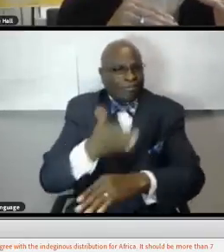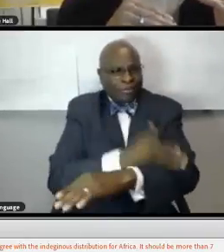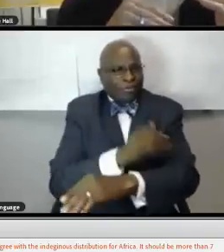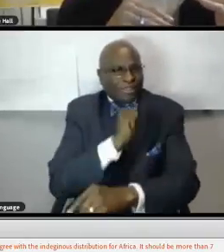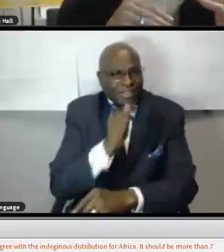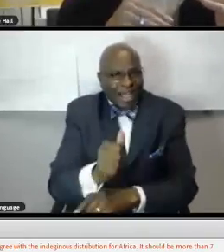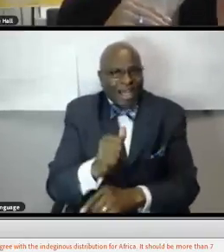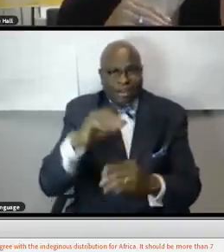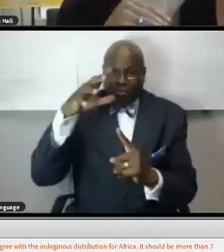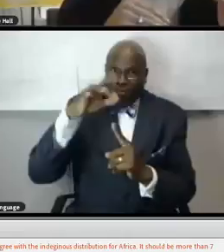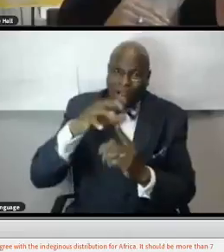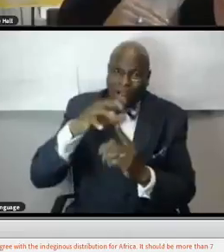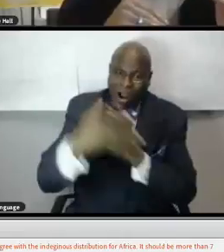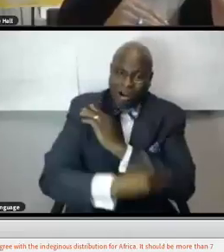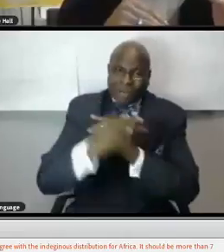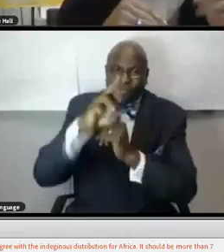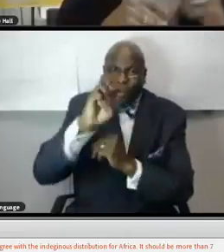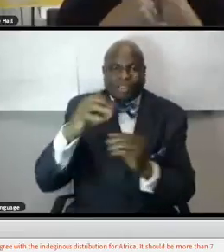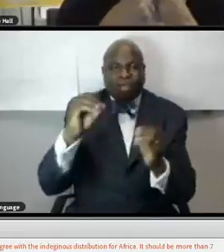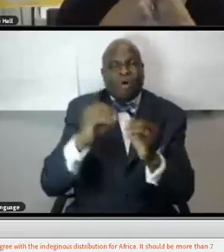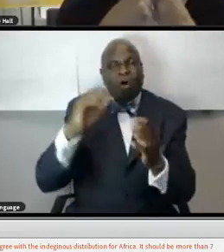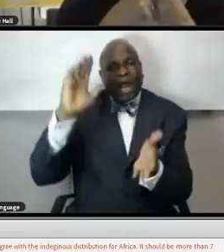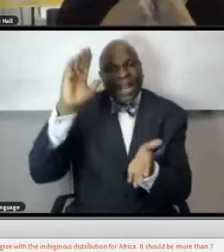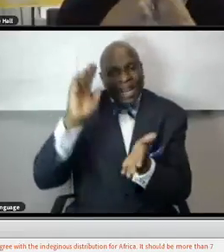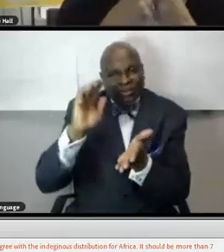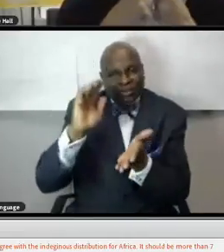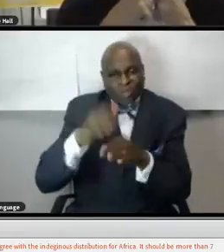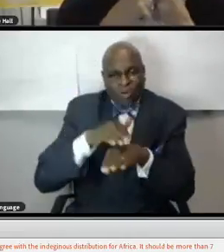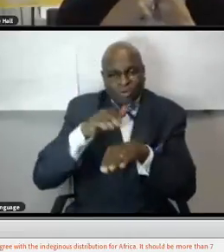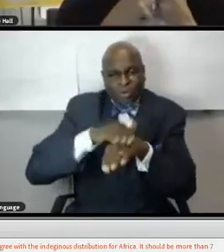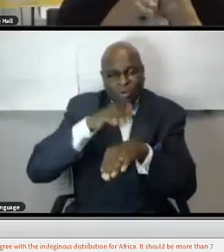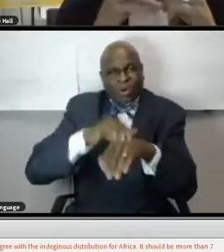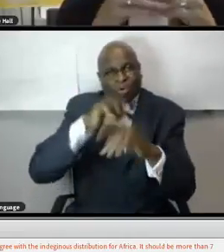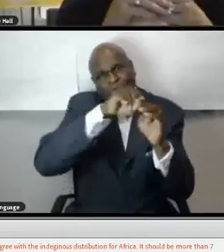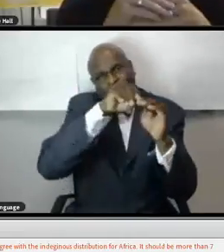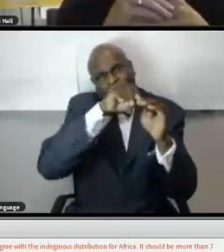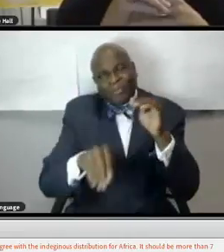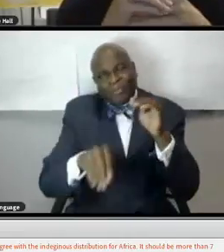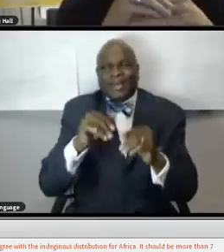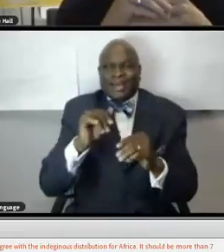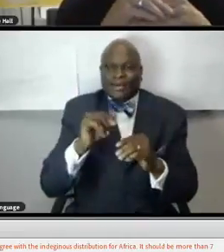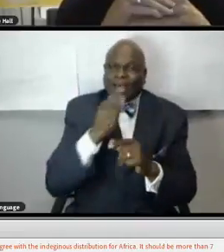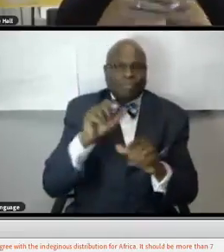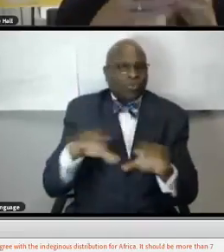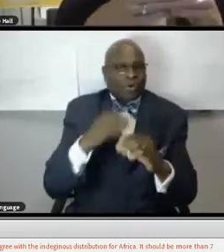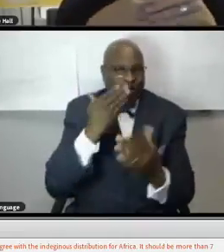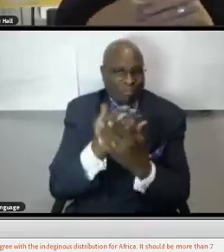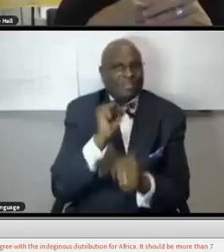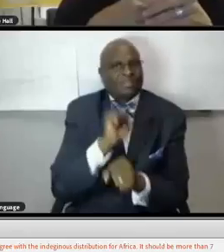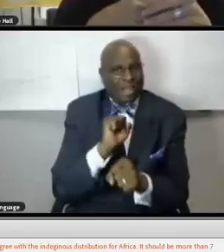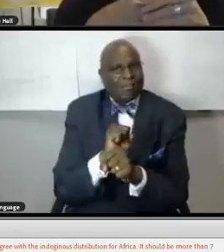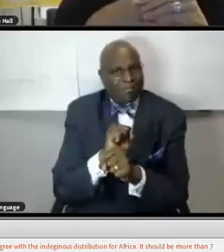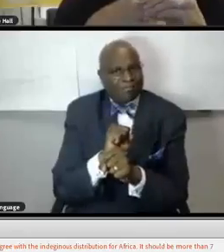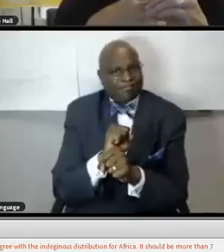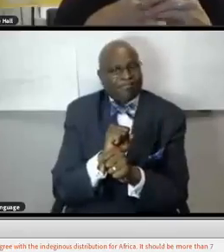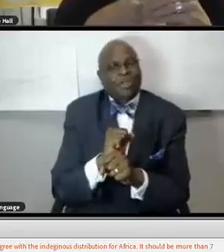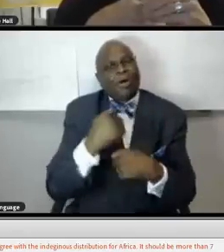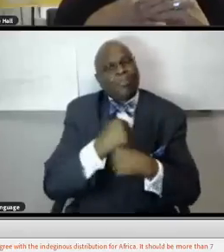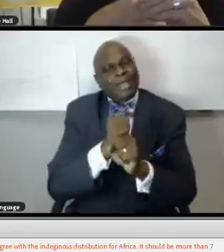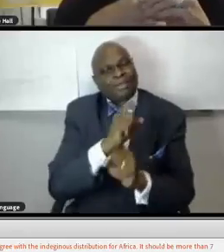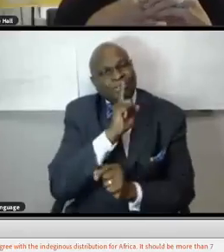among Indigenous peoples are actually falling more slowly than for everybody else. We are not doing a very good job of